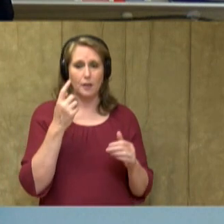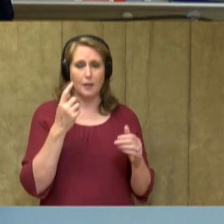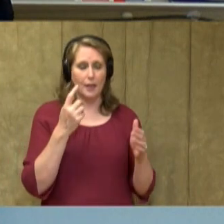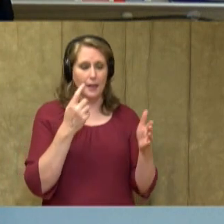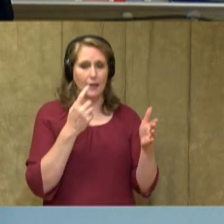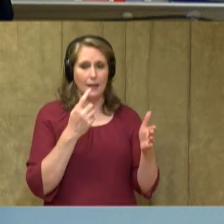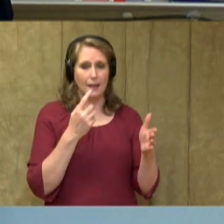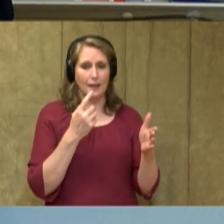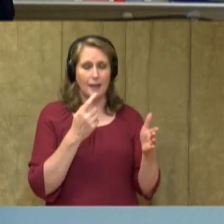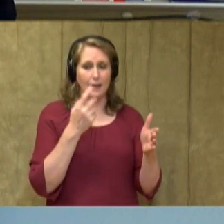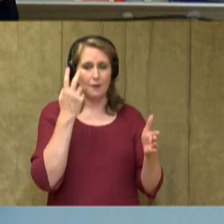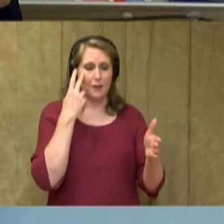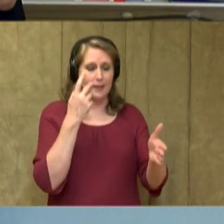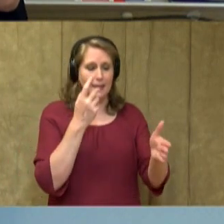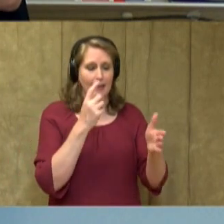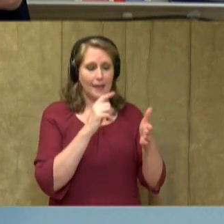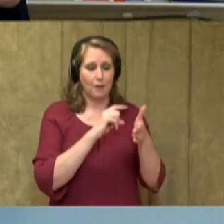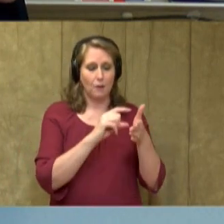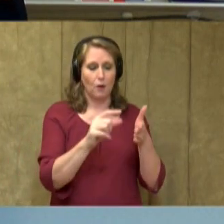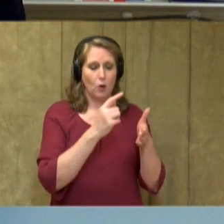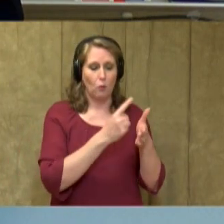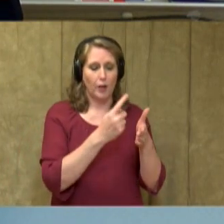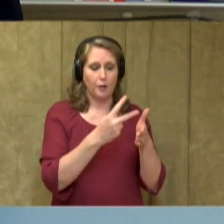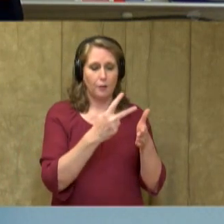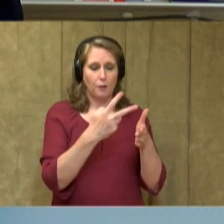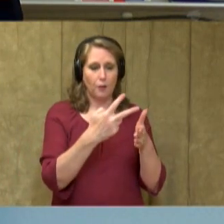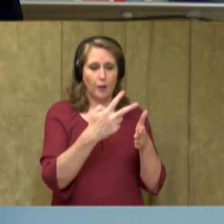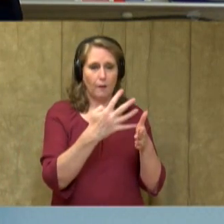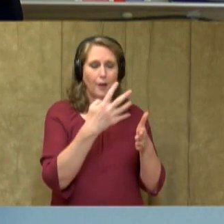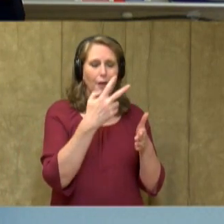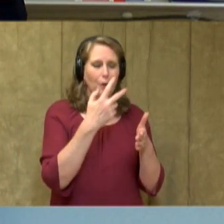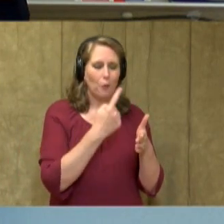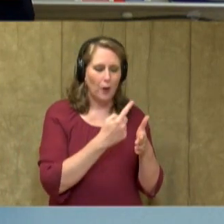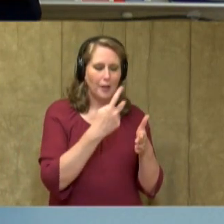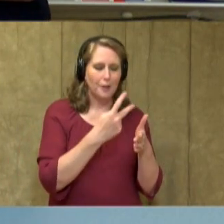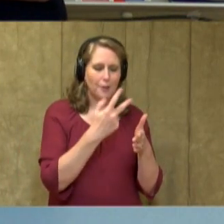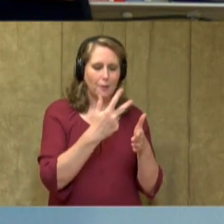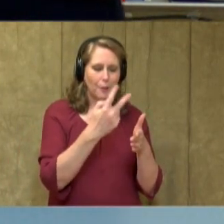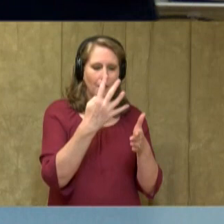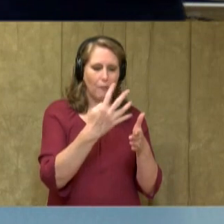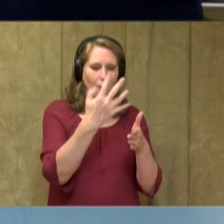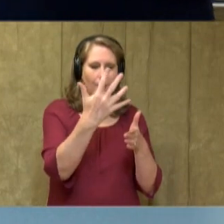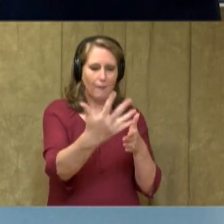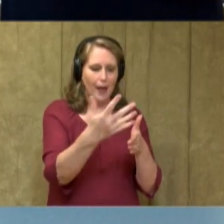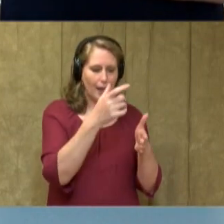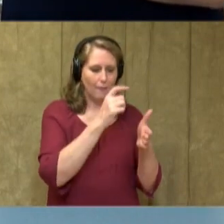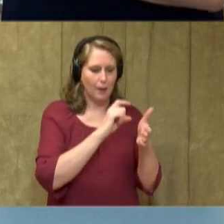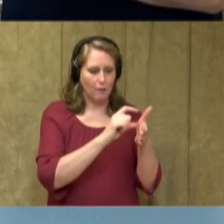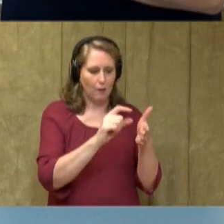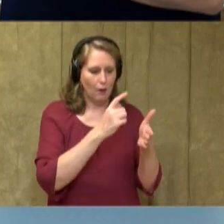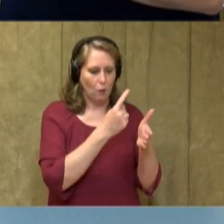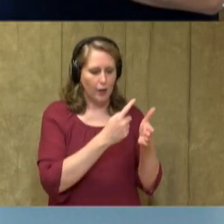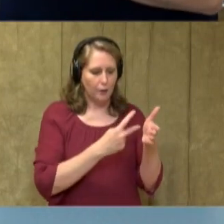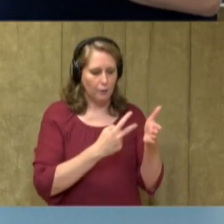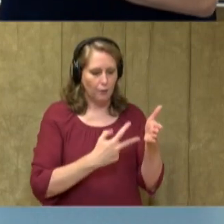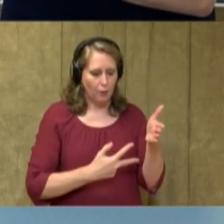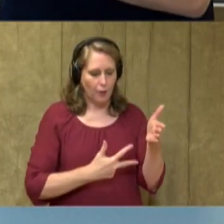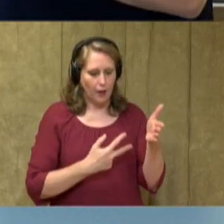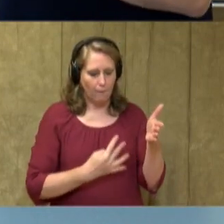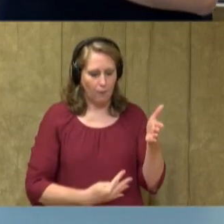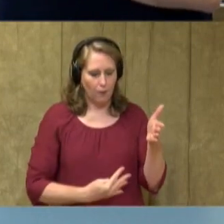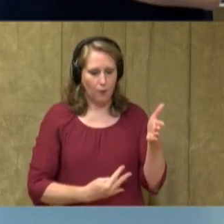2, 3, 4, 5, and then we see 1, 2, 3, 4. We see 4 rows